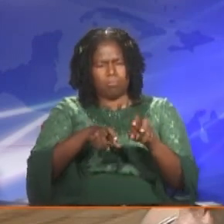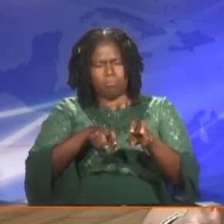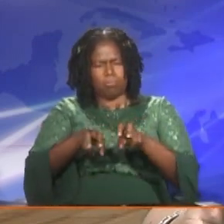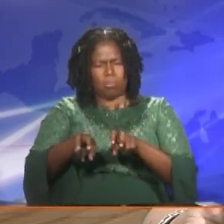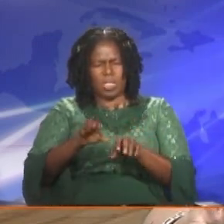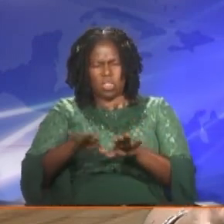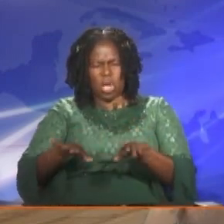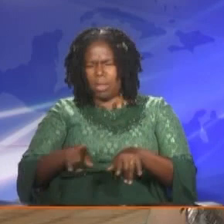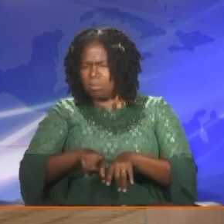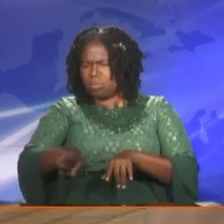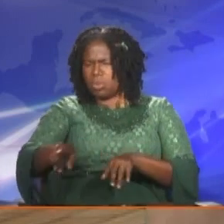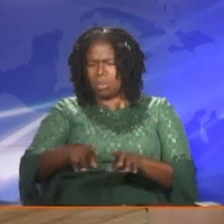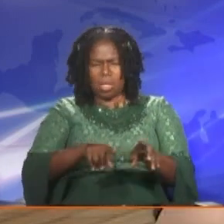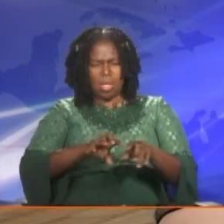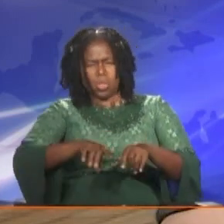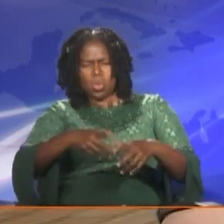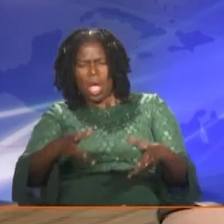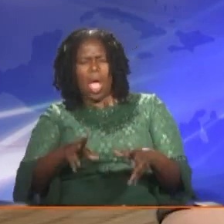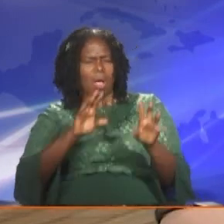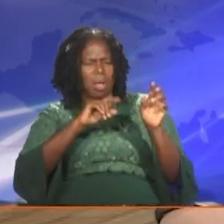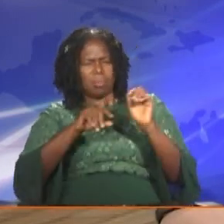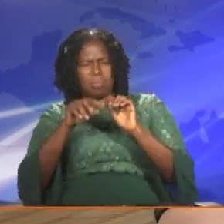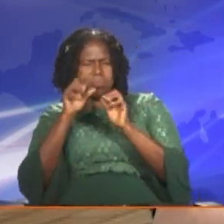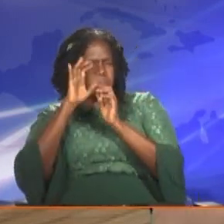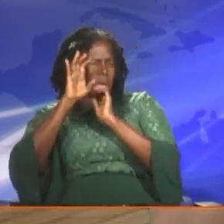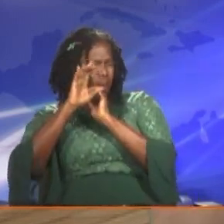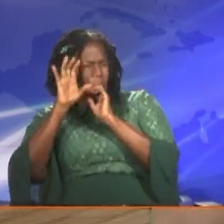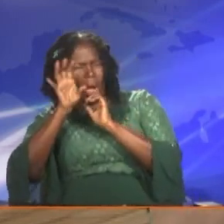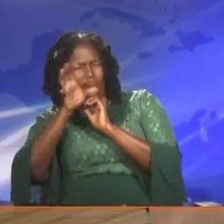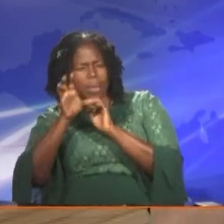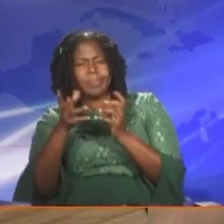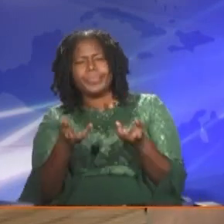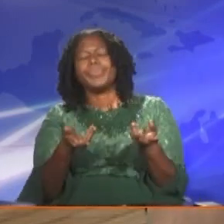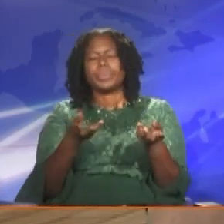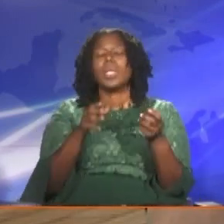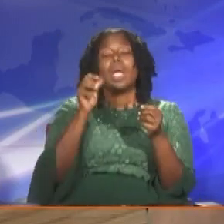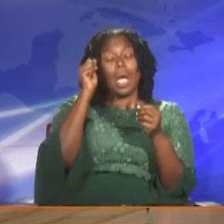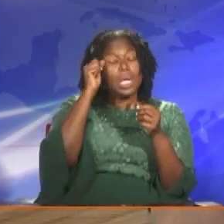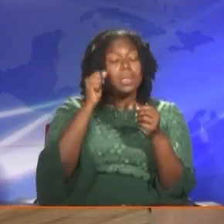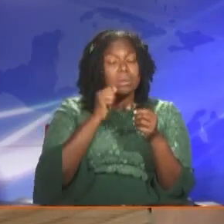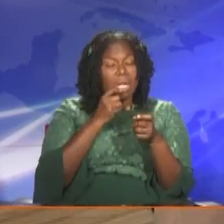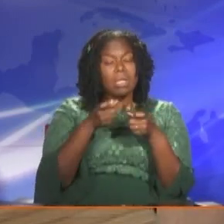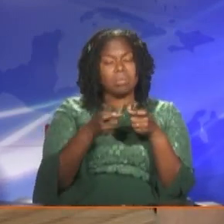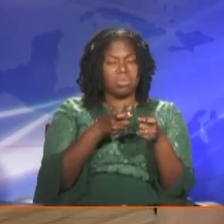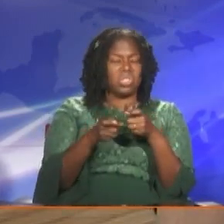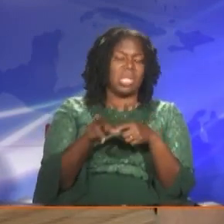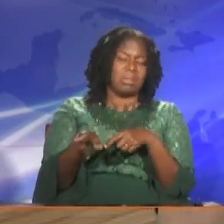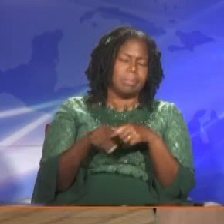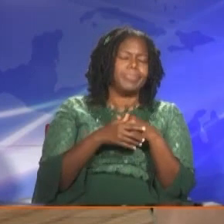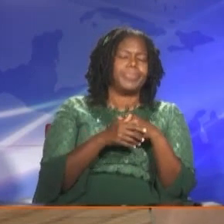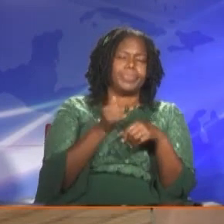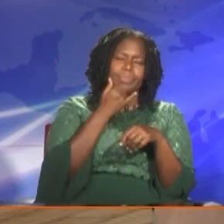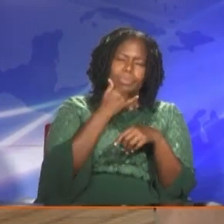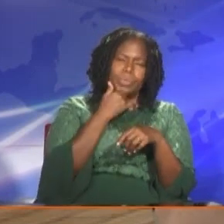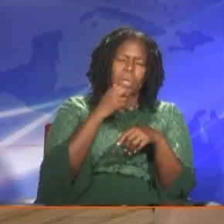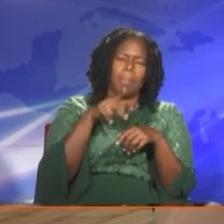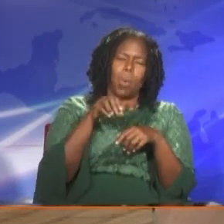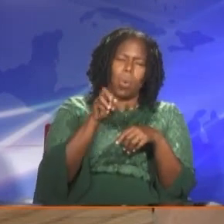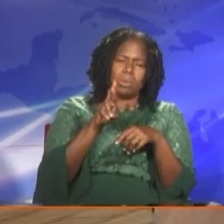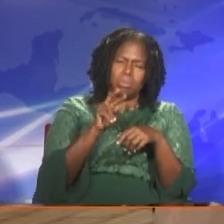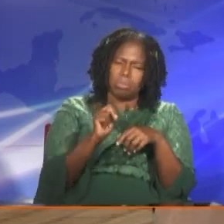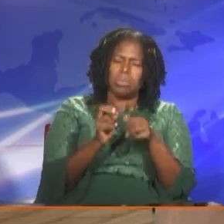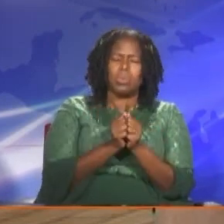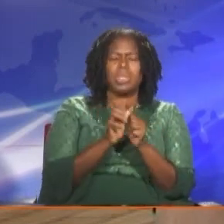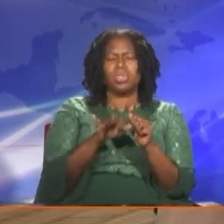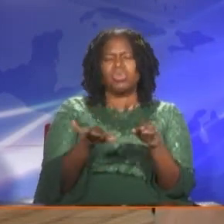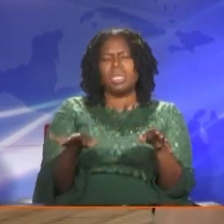child do this. Yep. So I'm glad that you put that into perspective for people who may, may not have understood that's what it is, and it's a sort of a gray